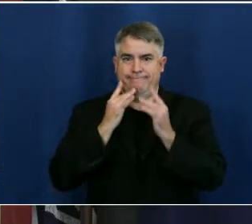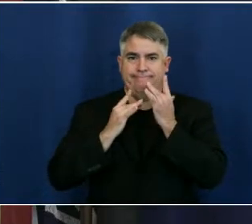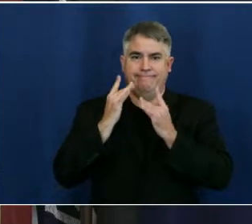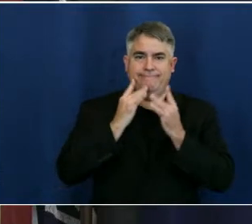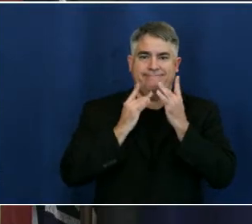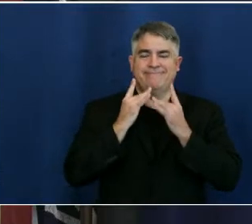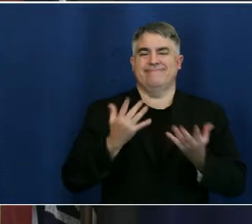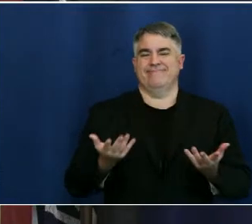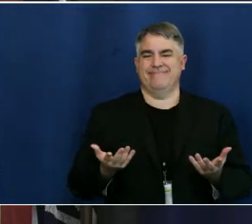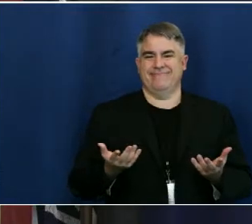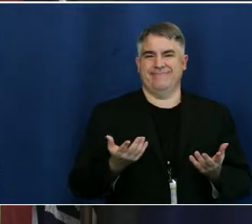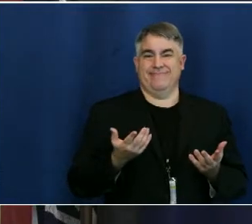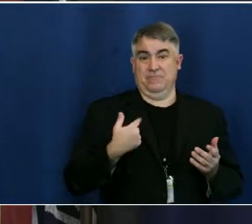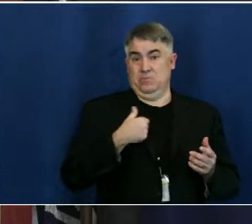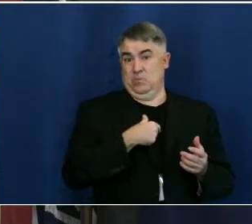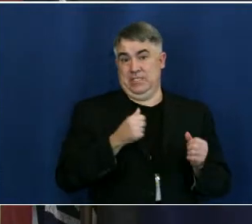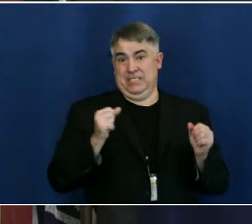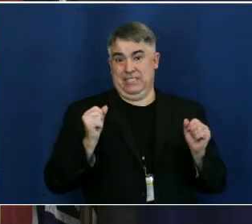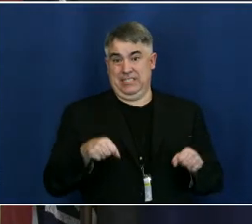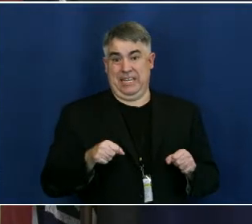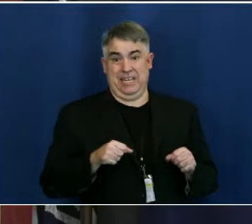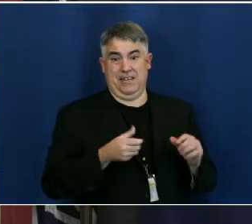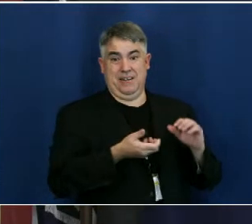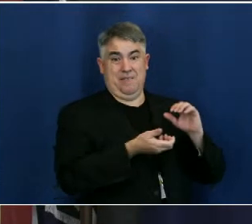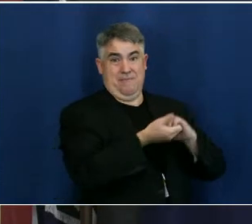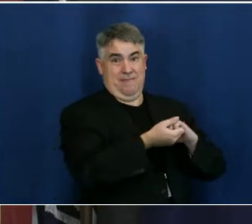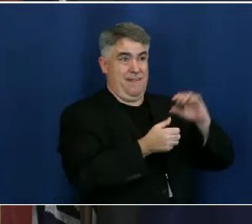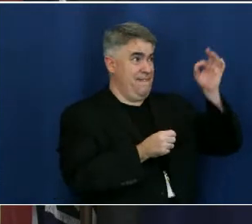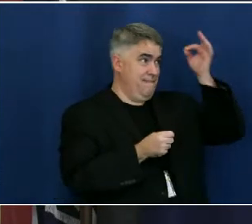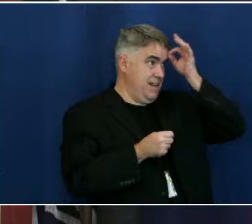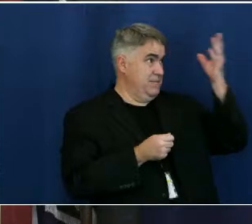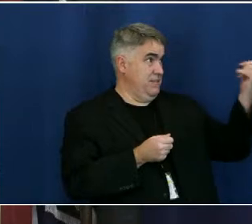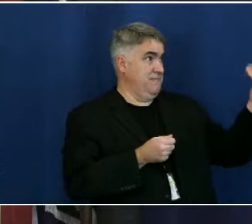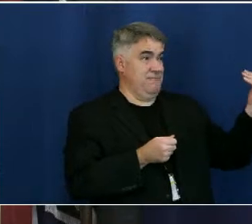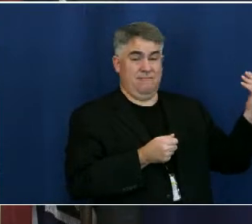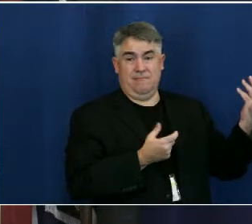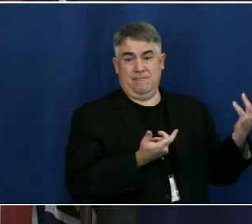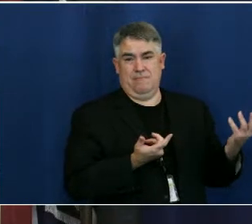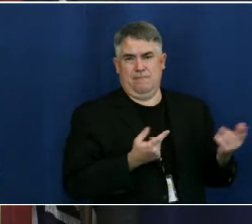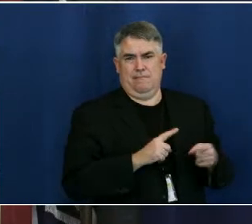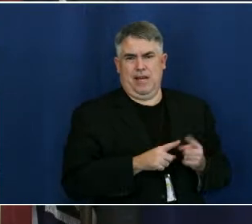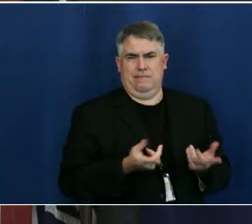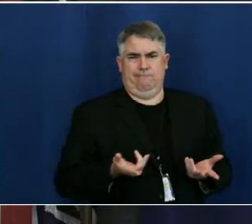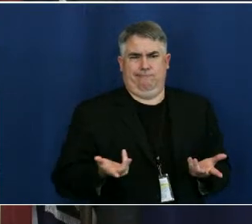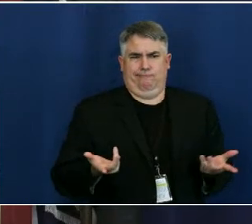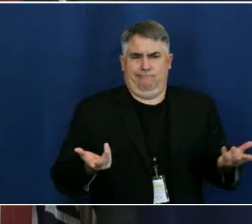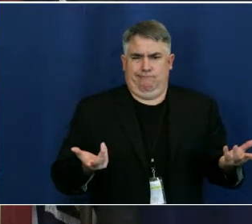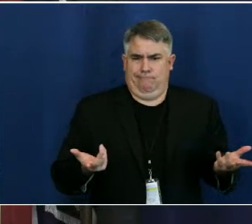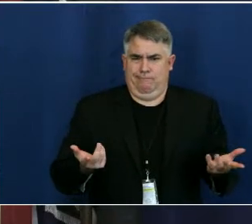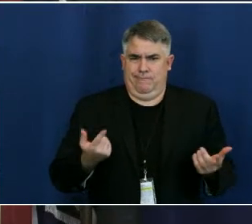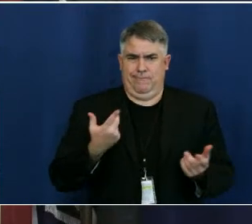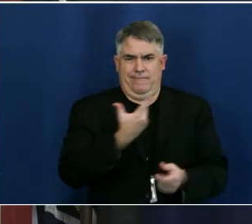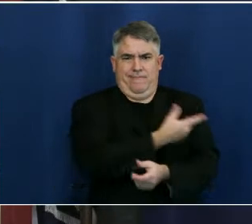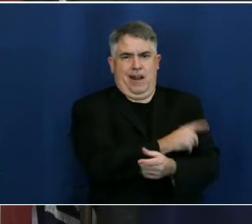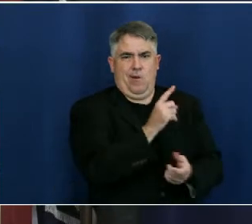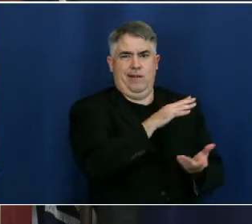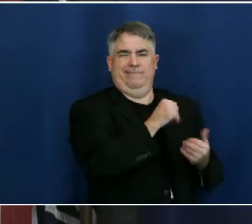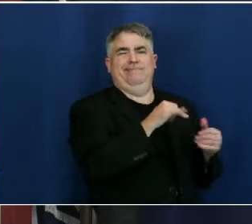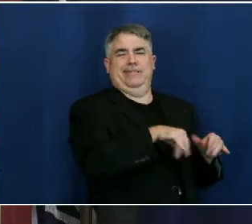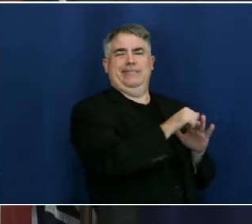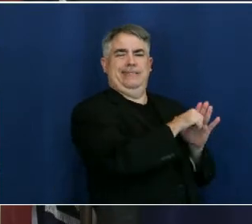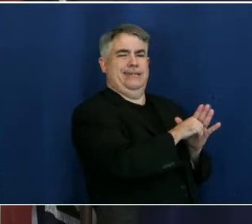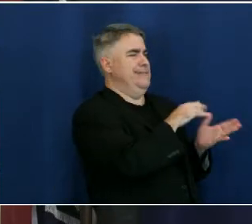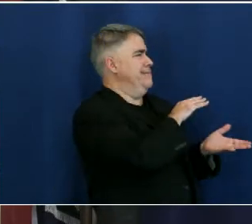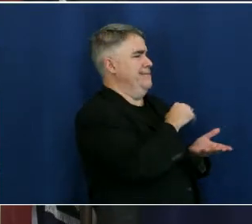see the federal government placing one of those sites here because, again, we're in a unique situation where we have much